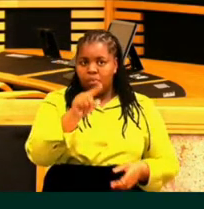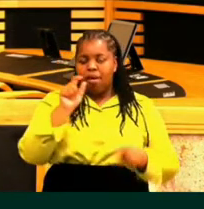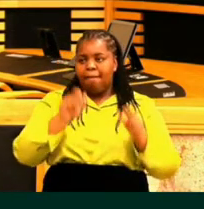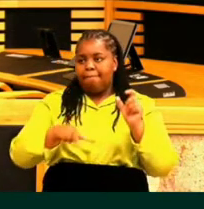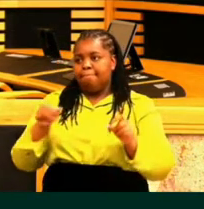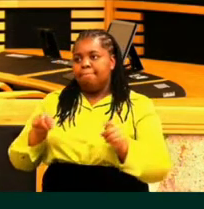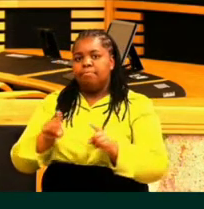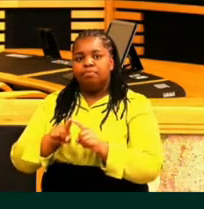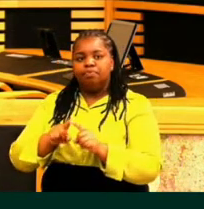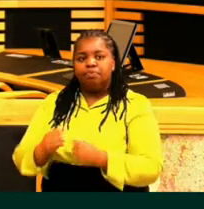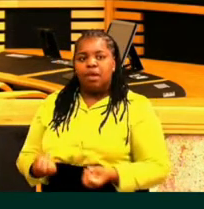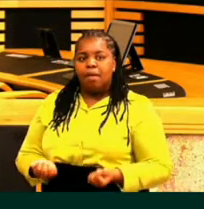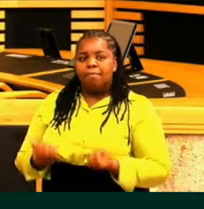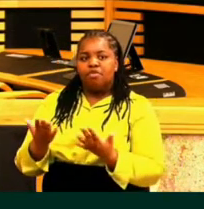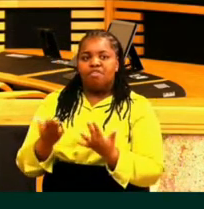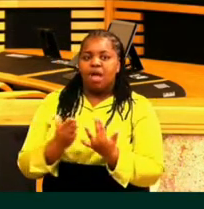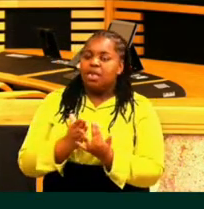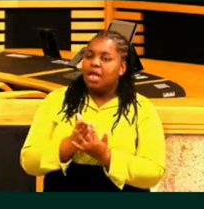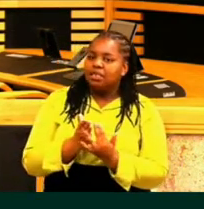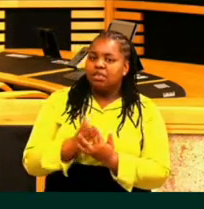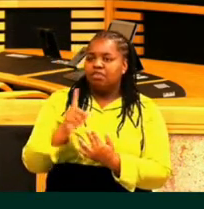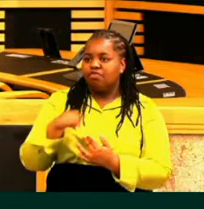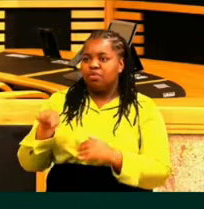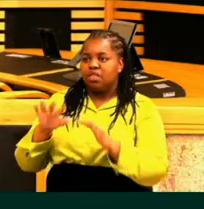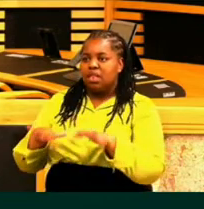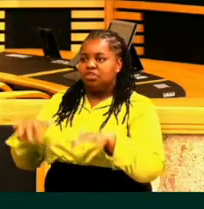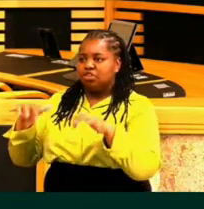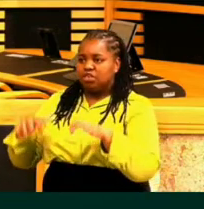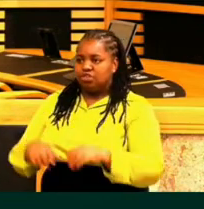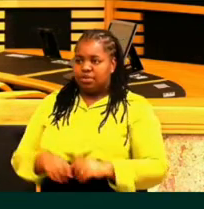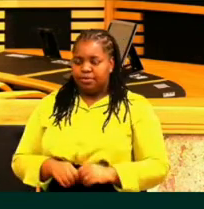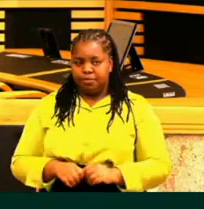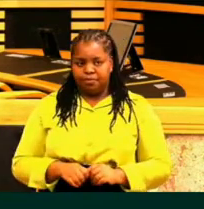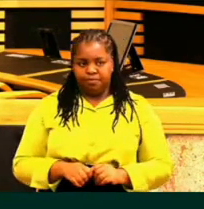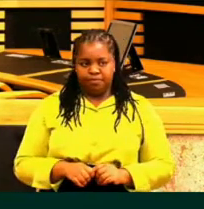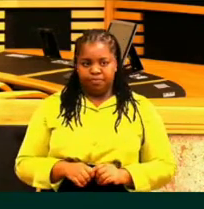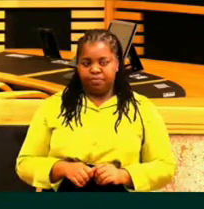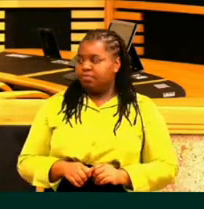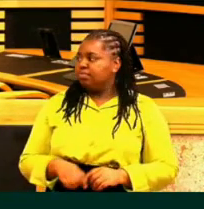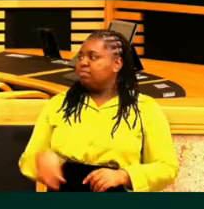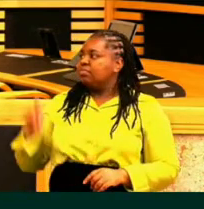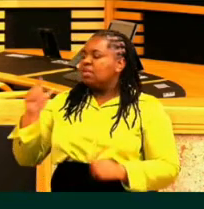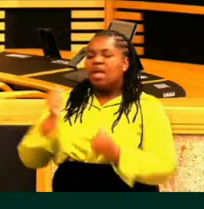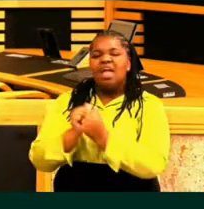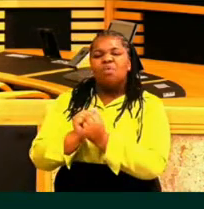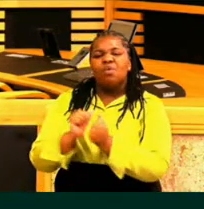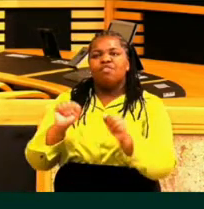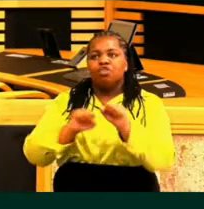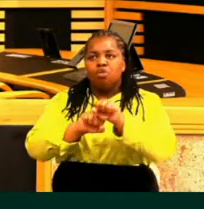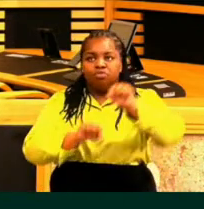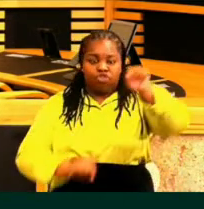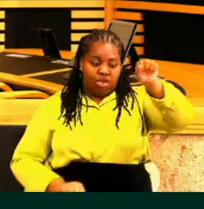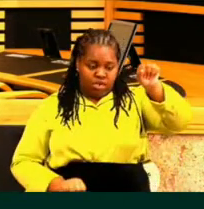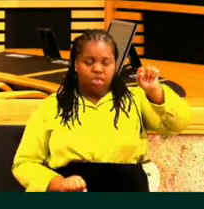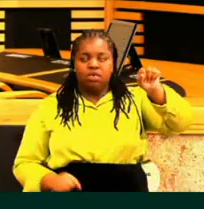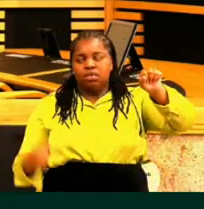and provide access to the legislature powerful freedom is